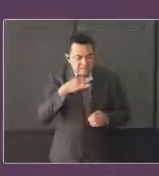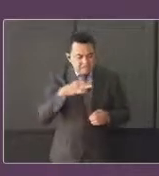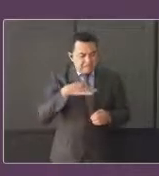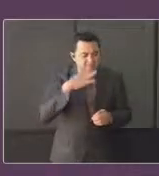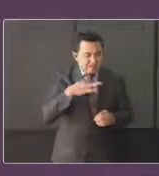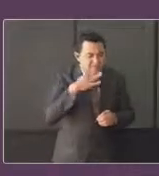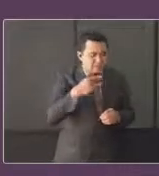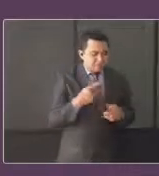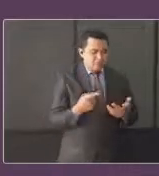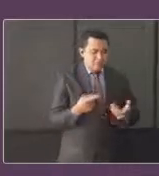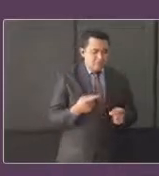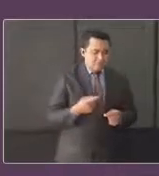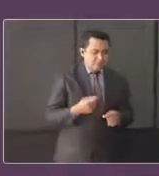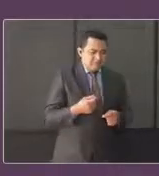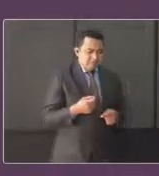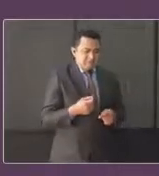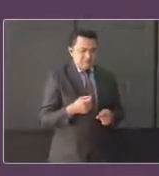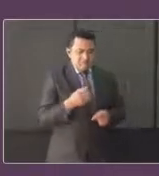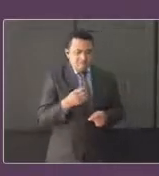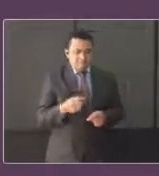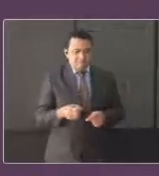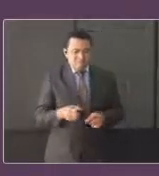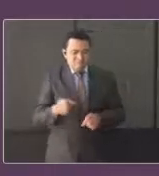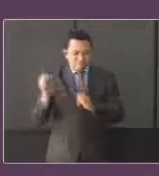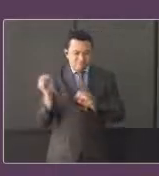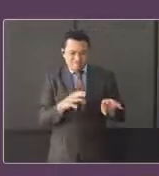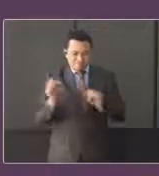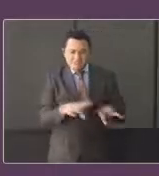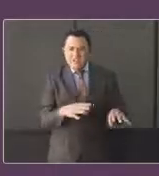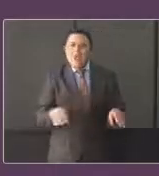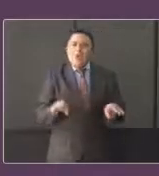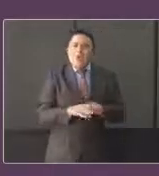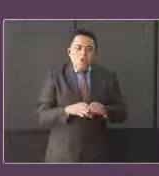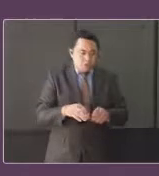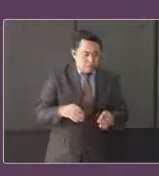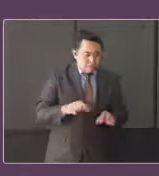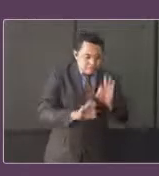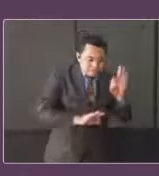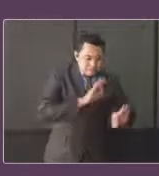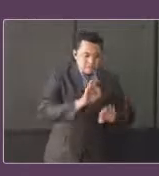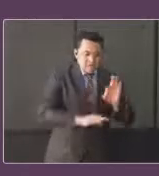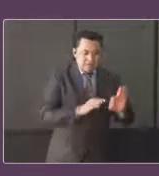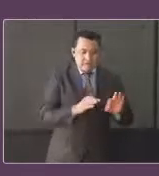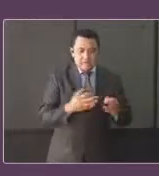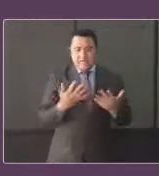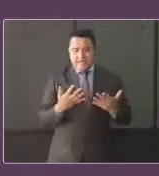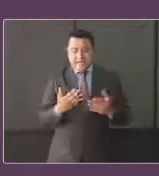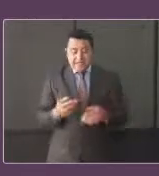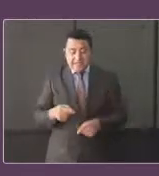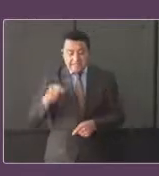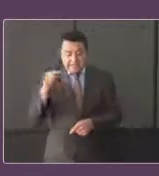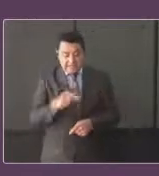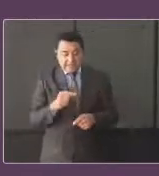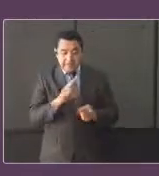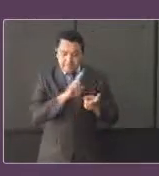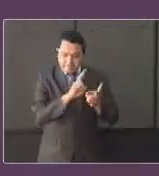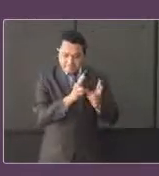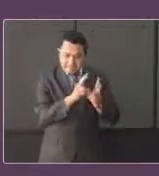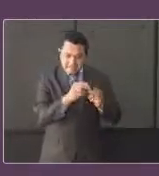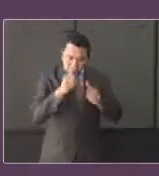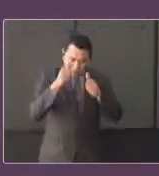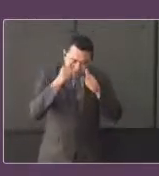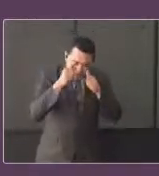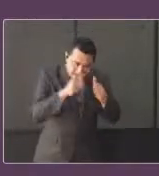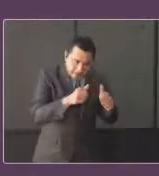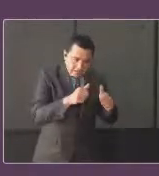cleanliness, solid residues treatment, access to culture, to education. Services are provided to